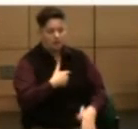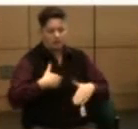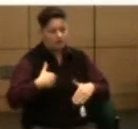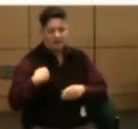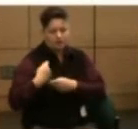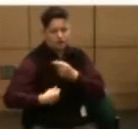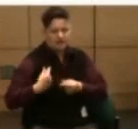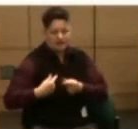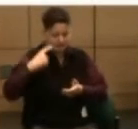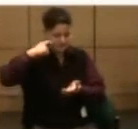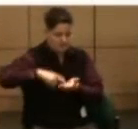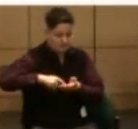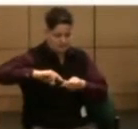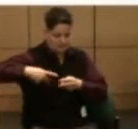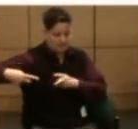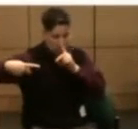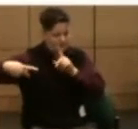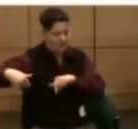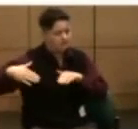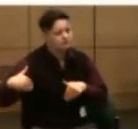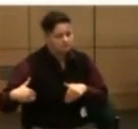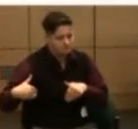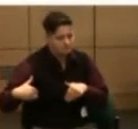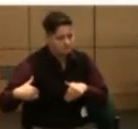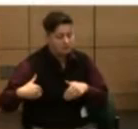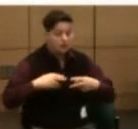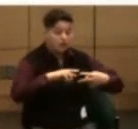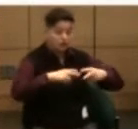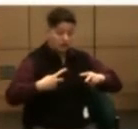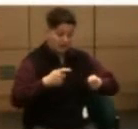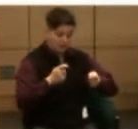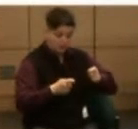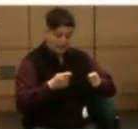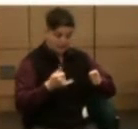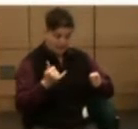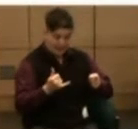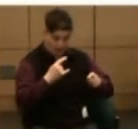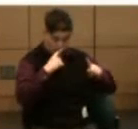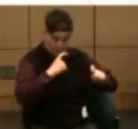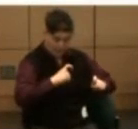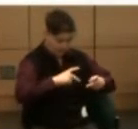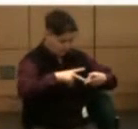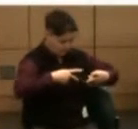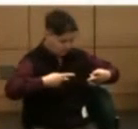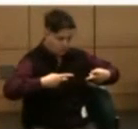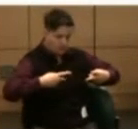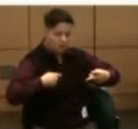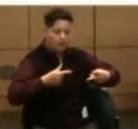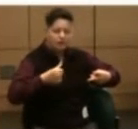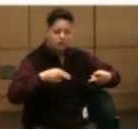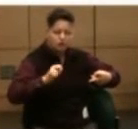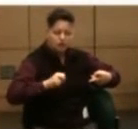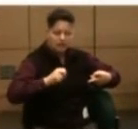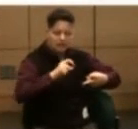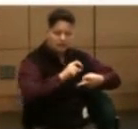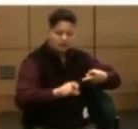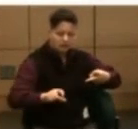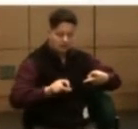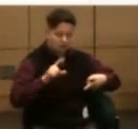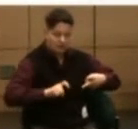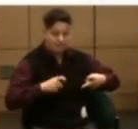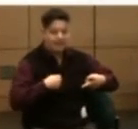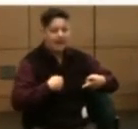that. And so the genetic mutations that are now commonly tested for now with gene chips and commercial